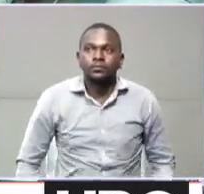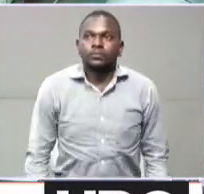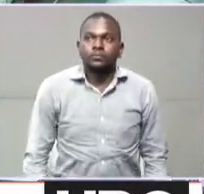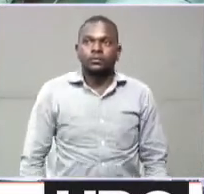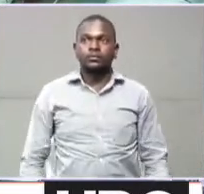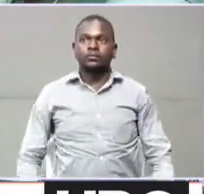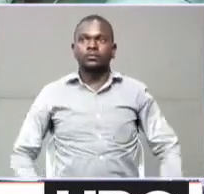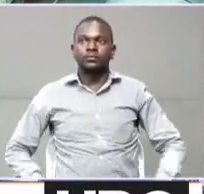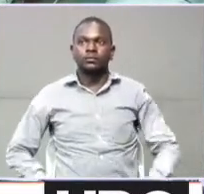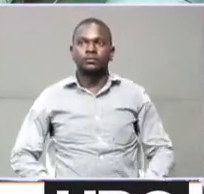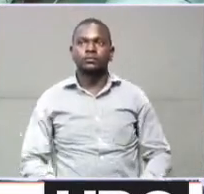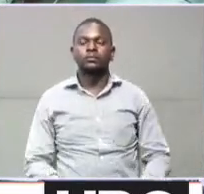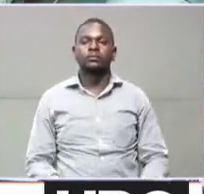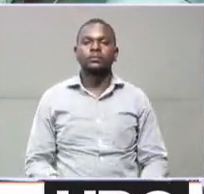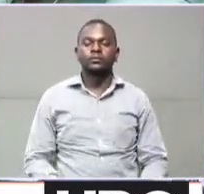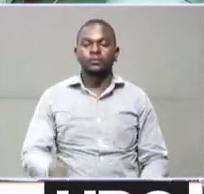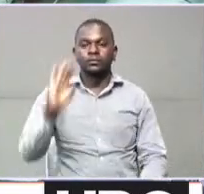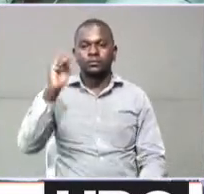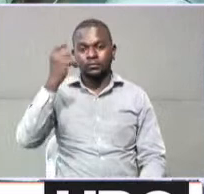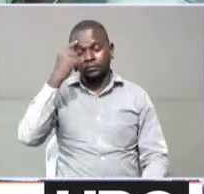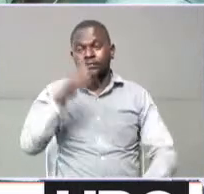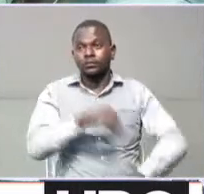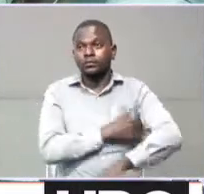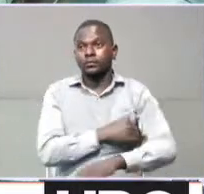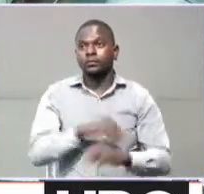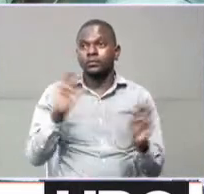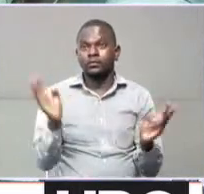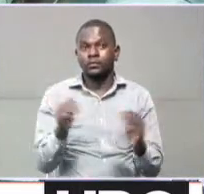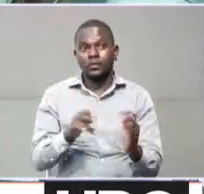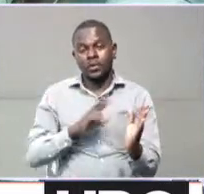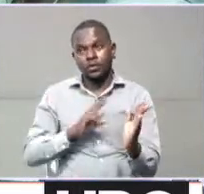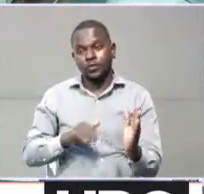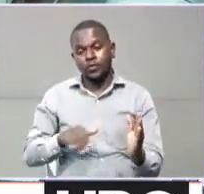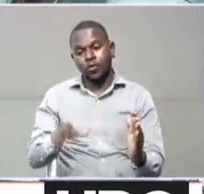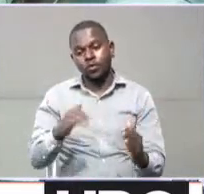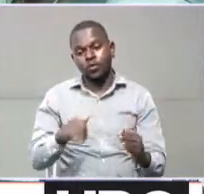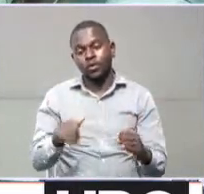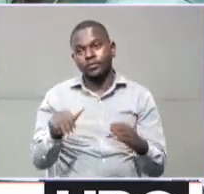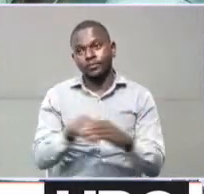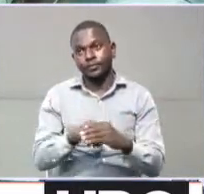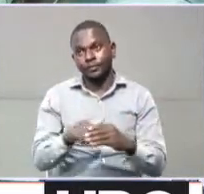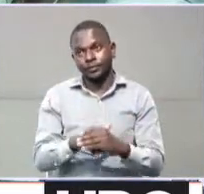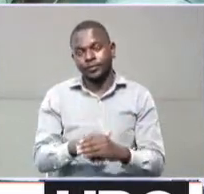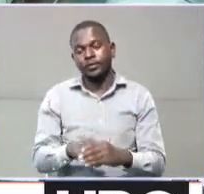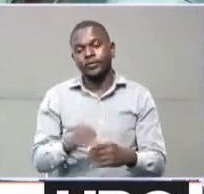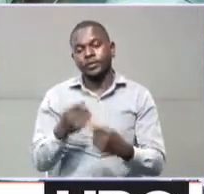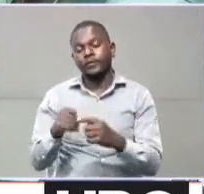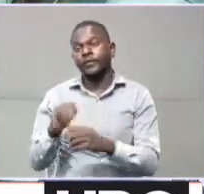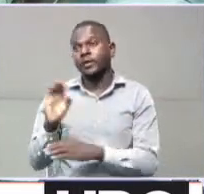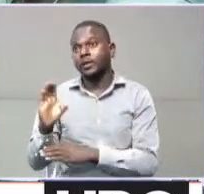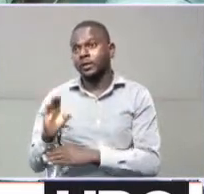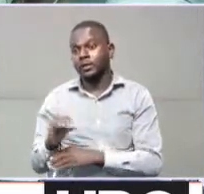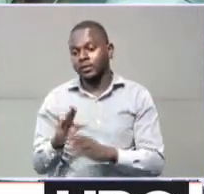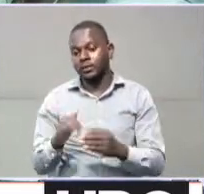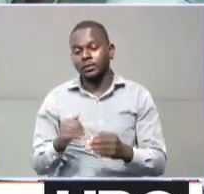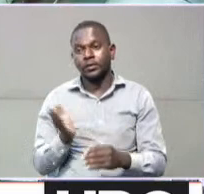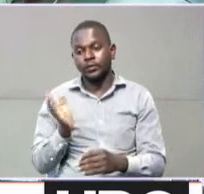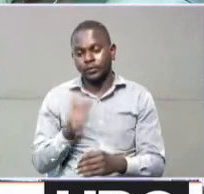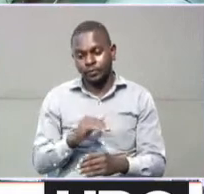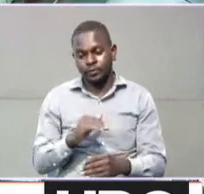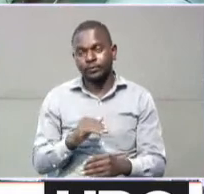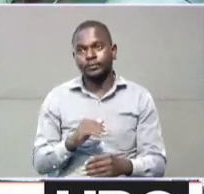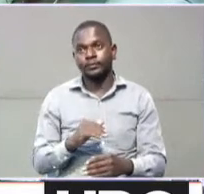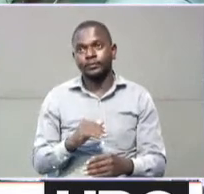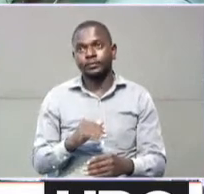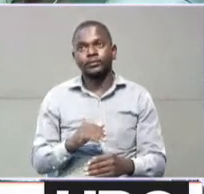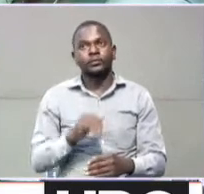yeah uh government if we read all your members for all committees you have also does and we finish